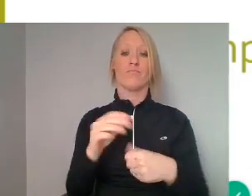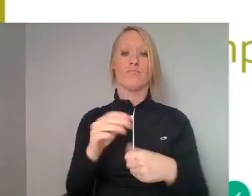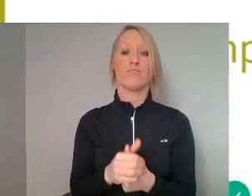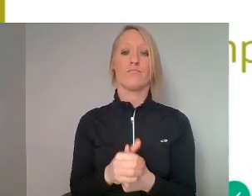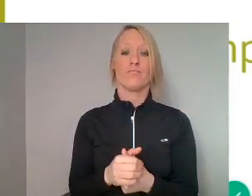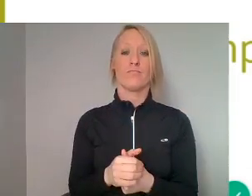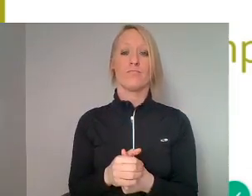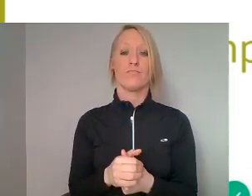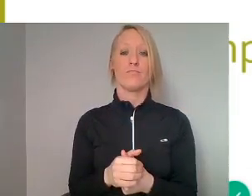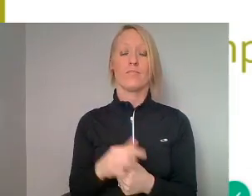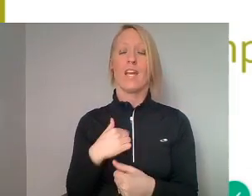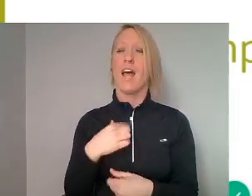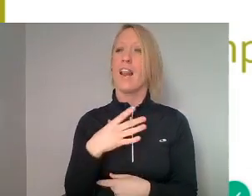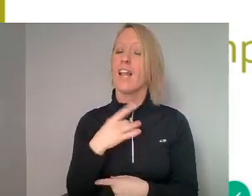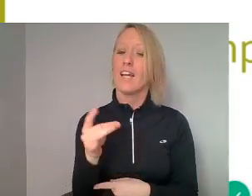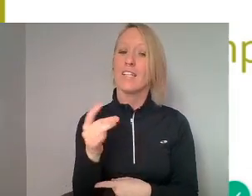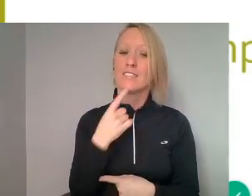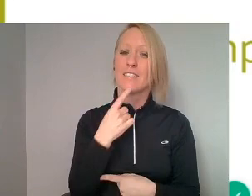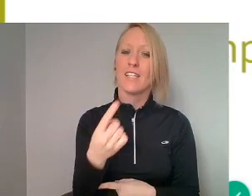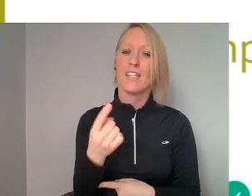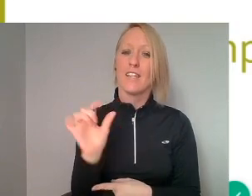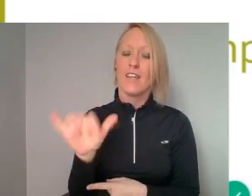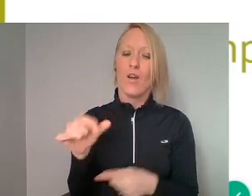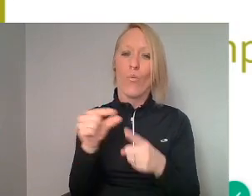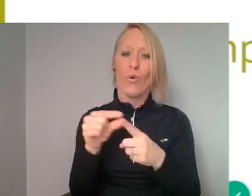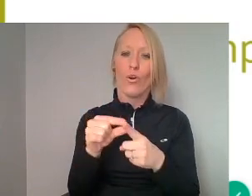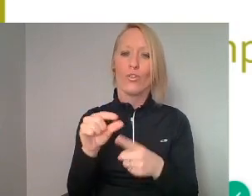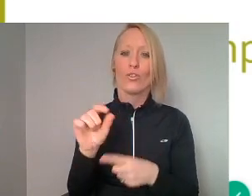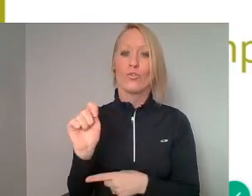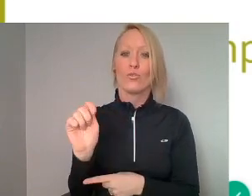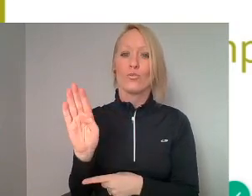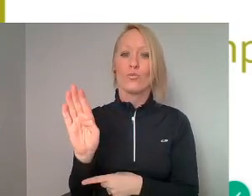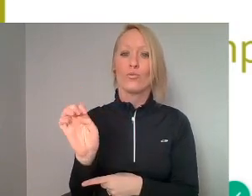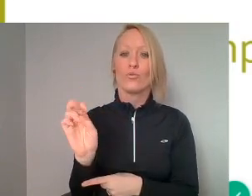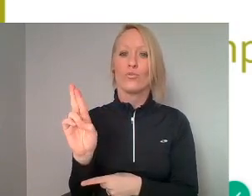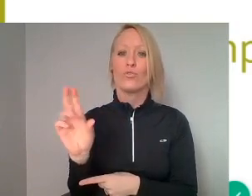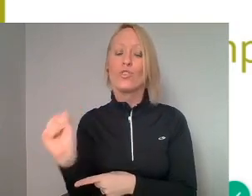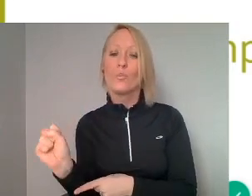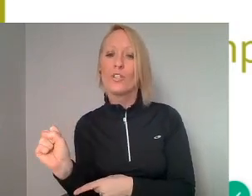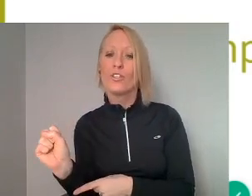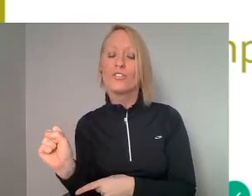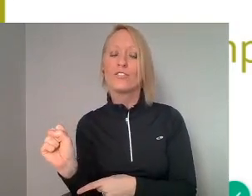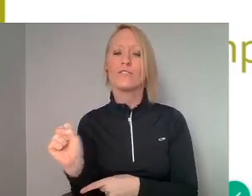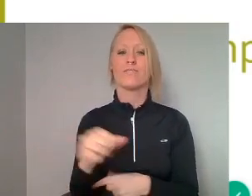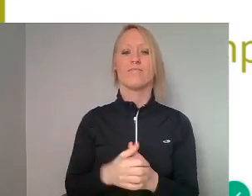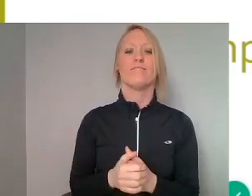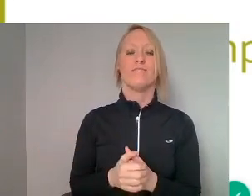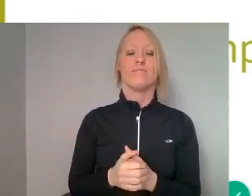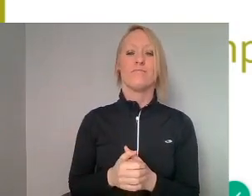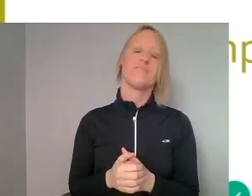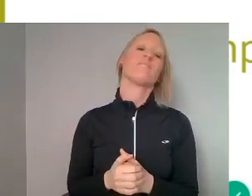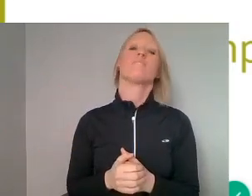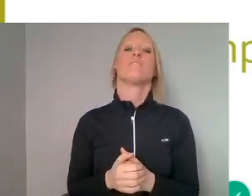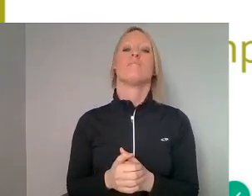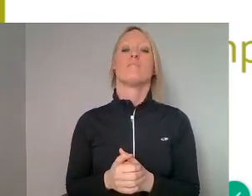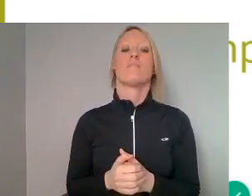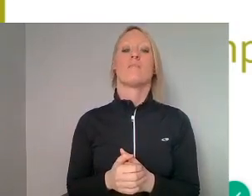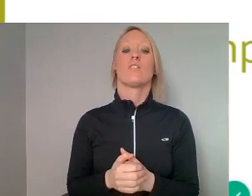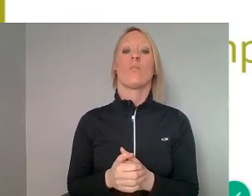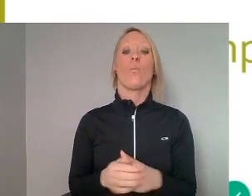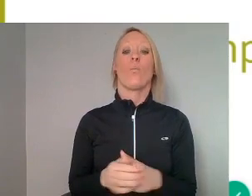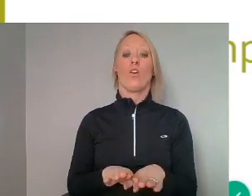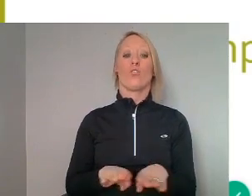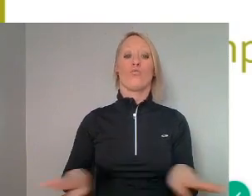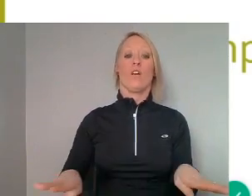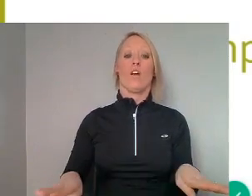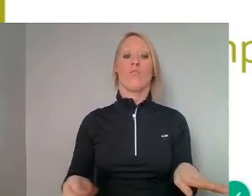What they are is they live underground, right? They grow underground. And it is a portion of a stem. So think of it that way,